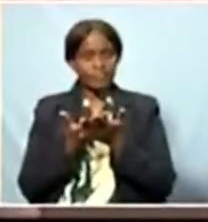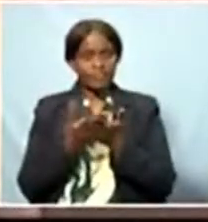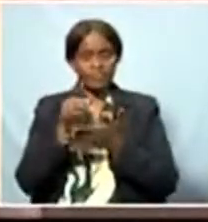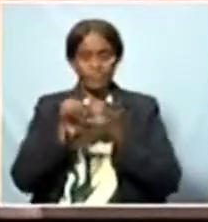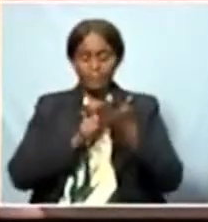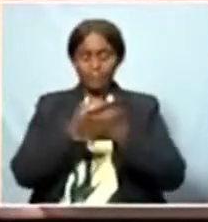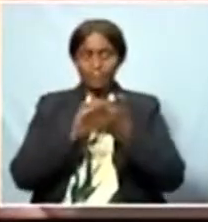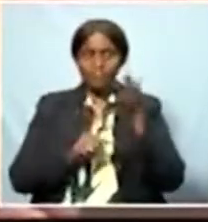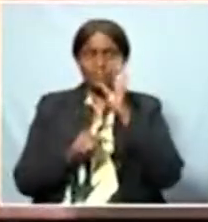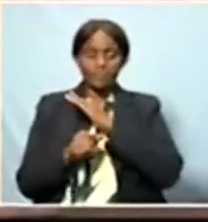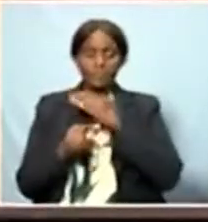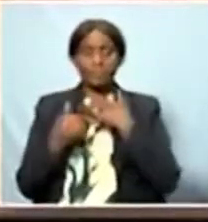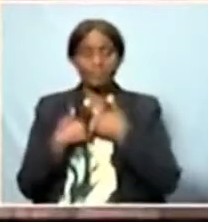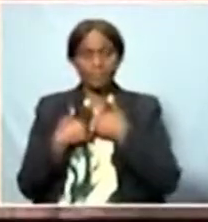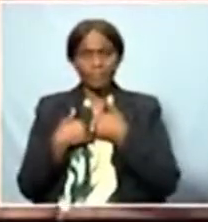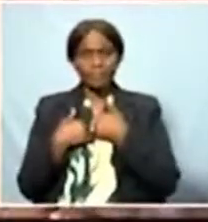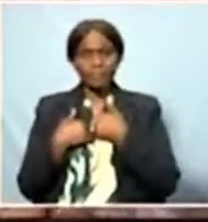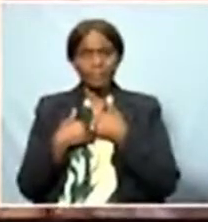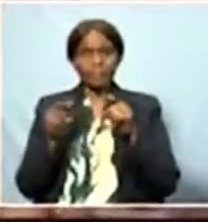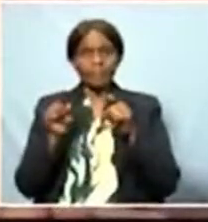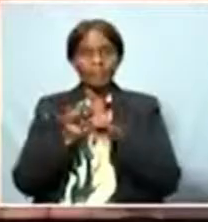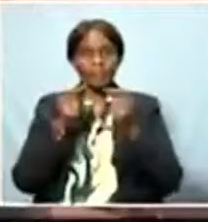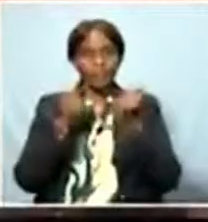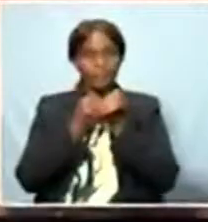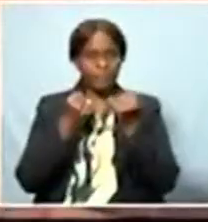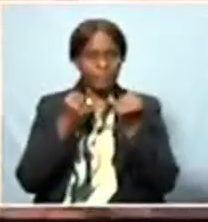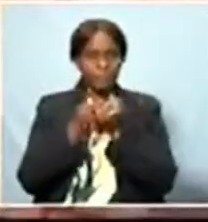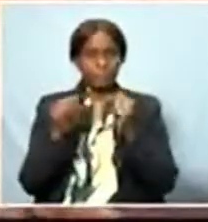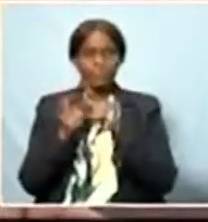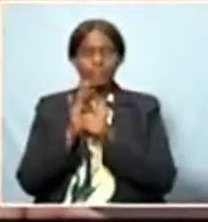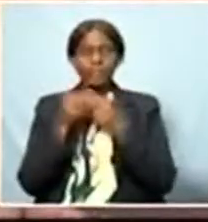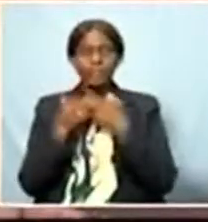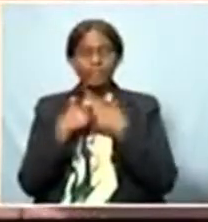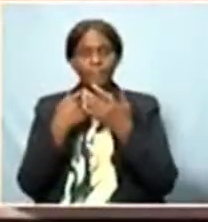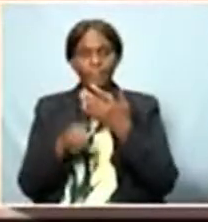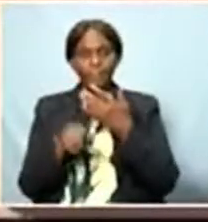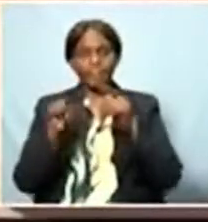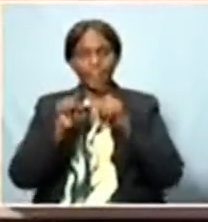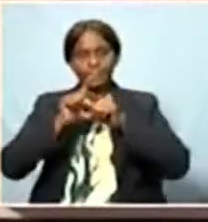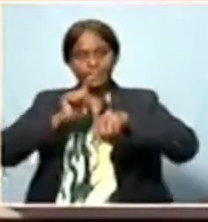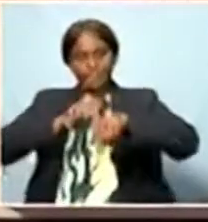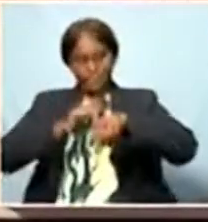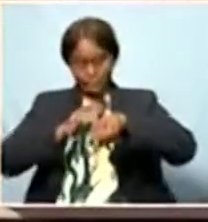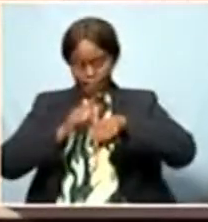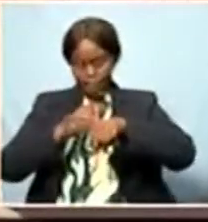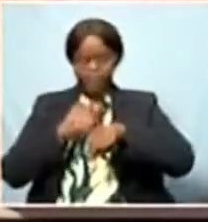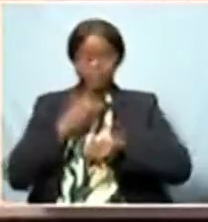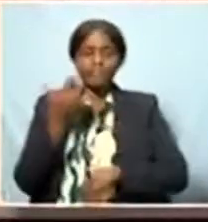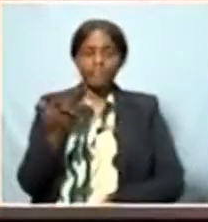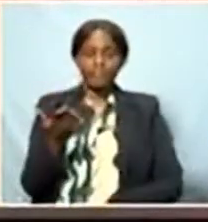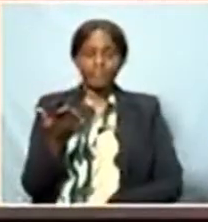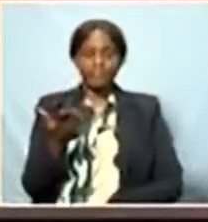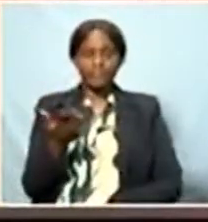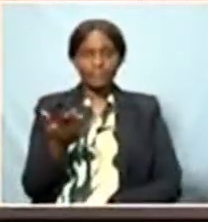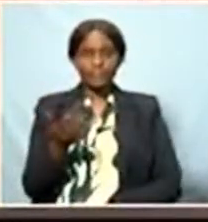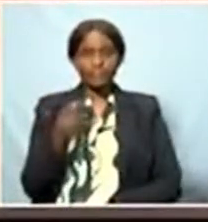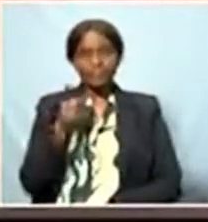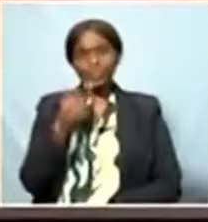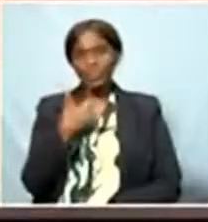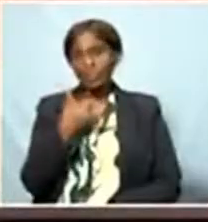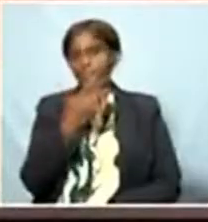termination, like the support that has a gestational period? Or is there